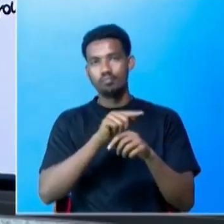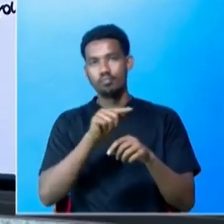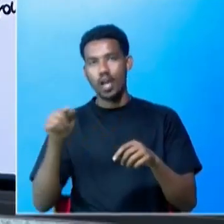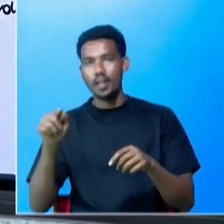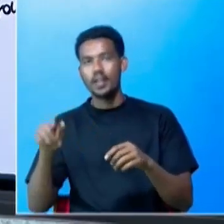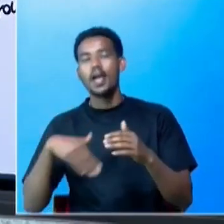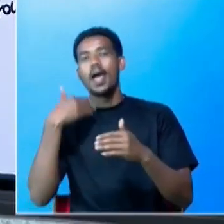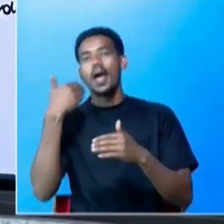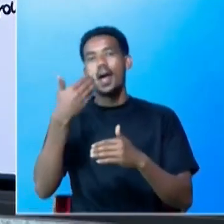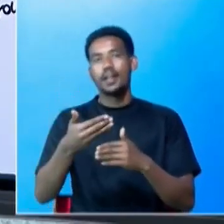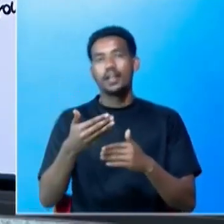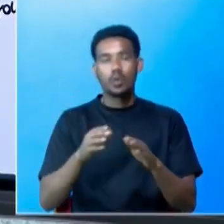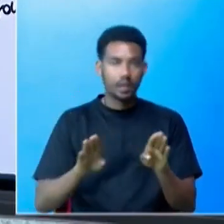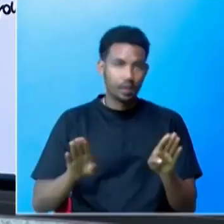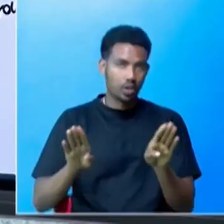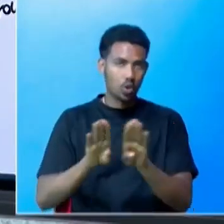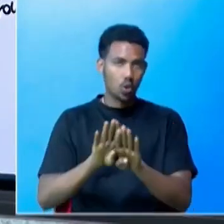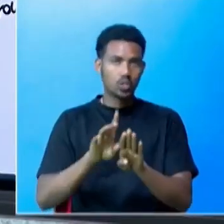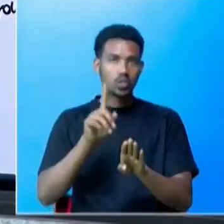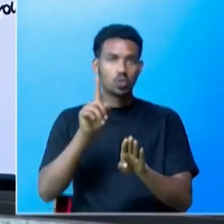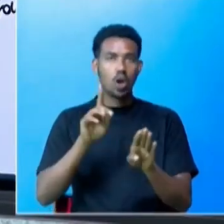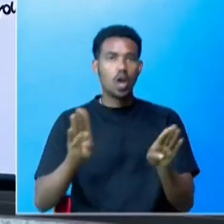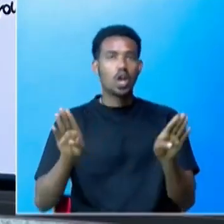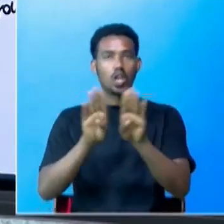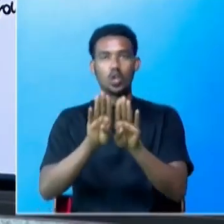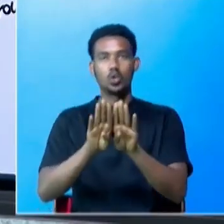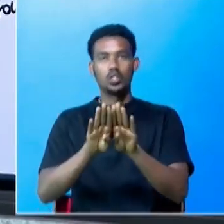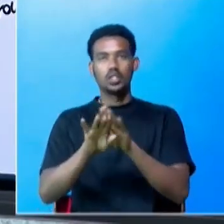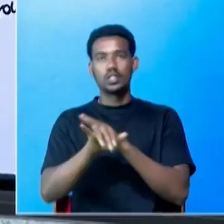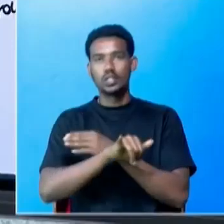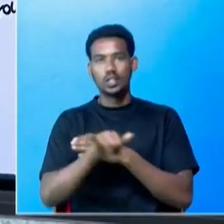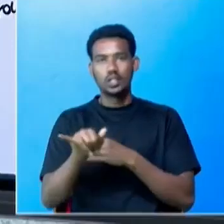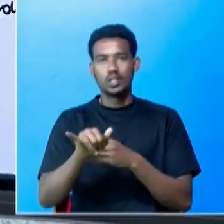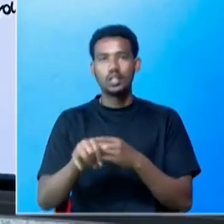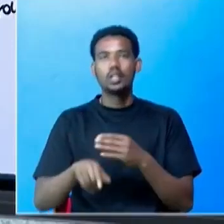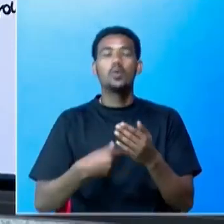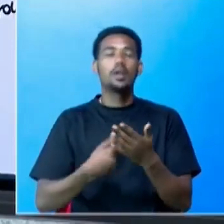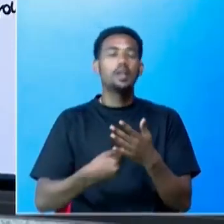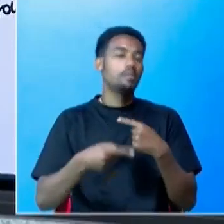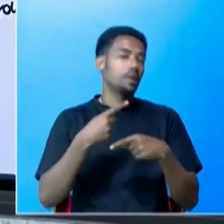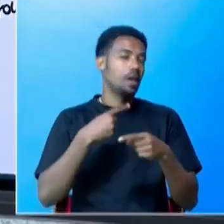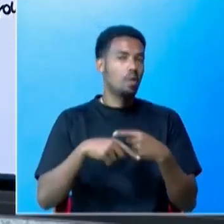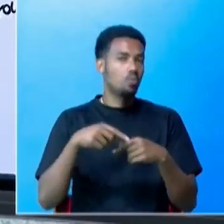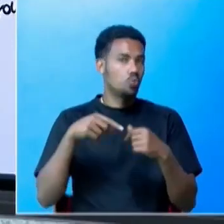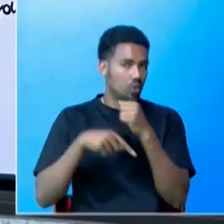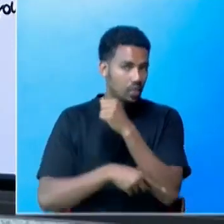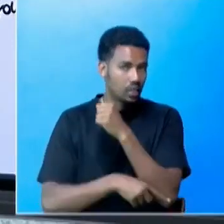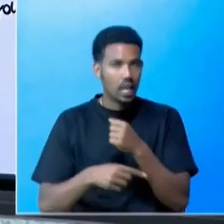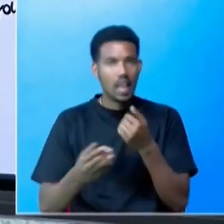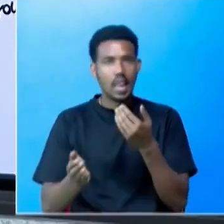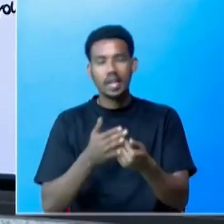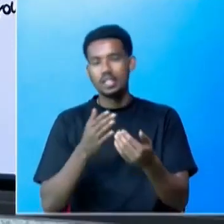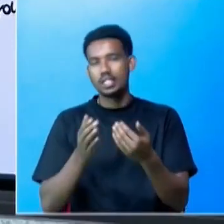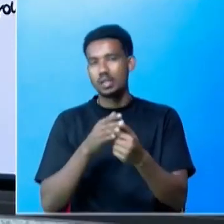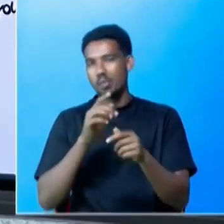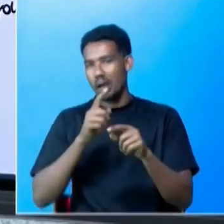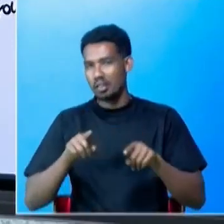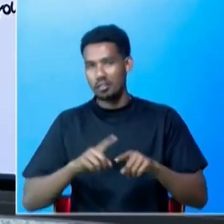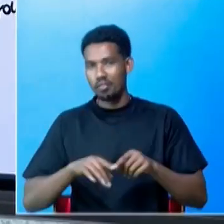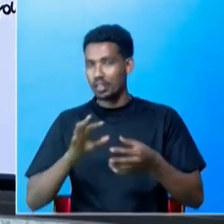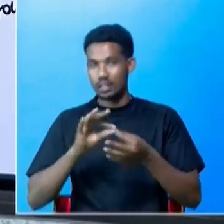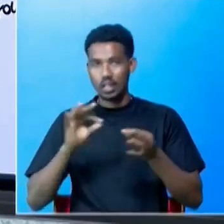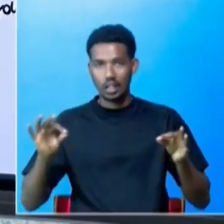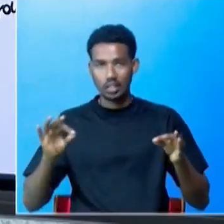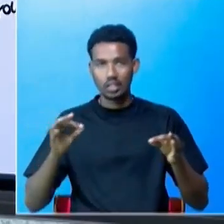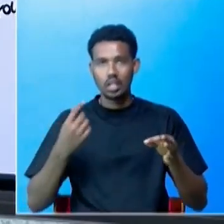come to closing, also we can use one closing line. When we come to detail, easily by different sentences, we